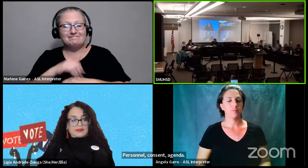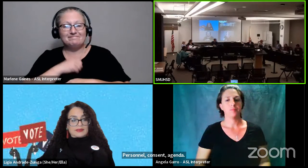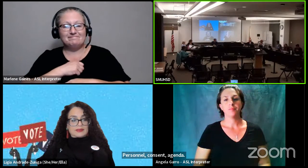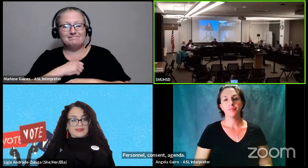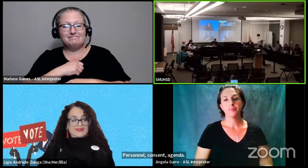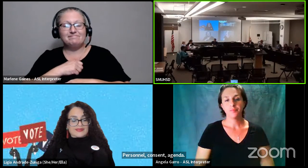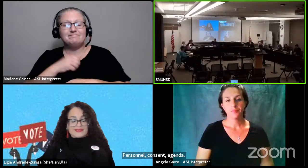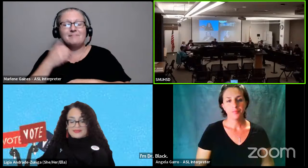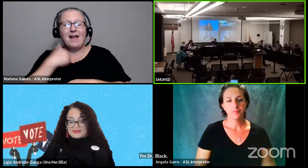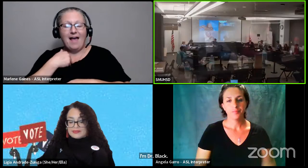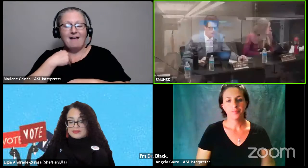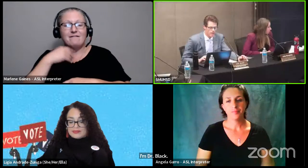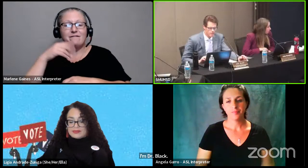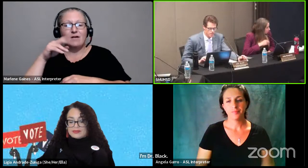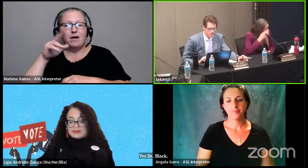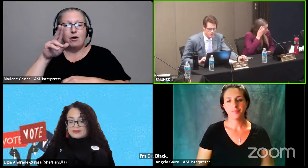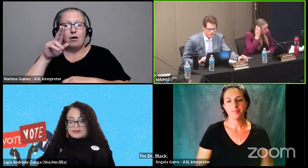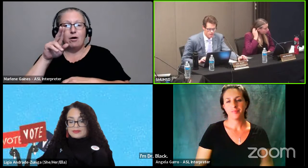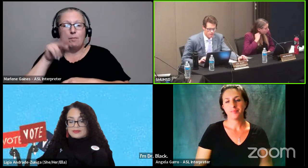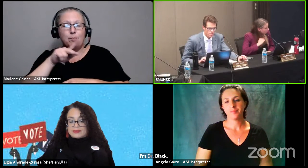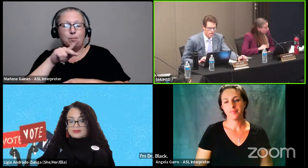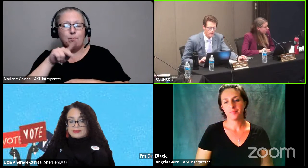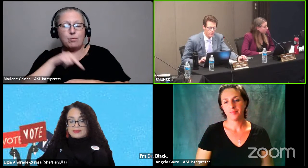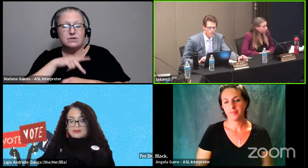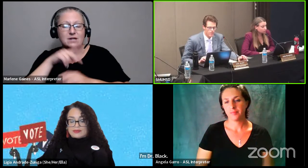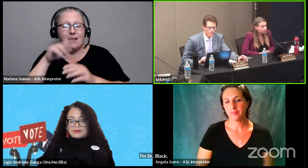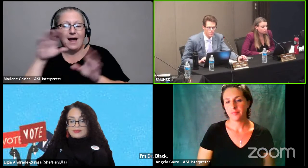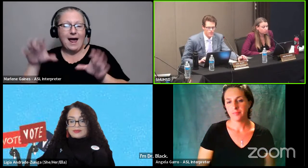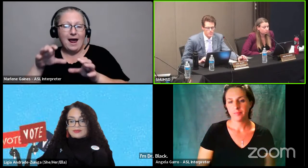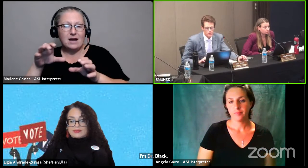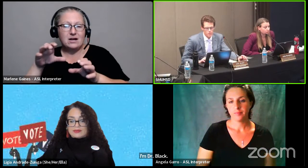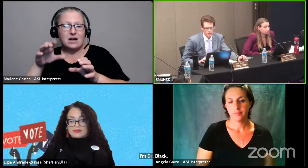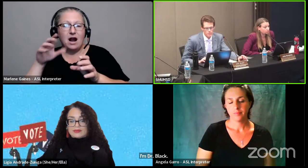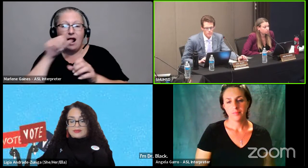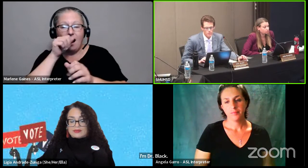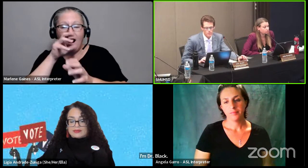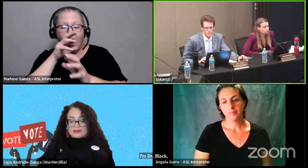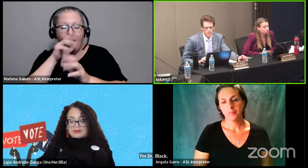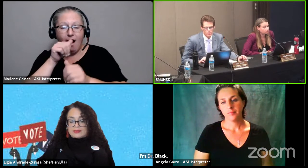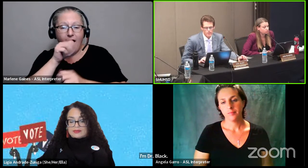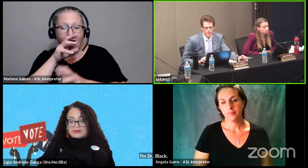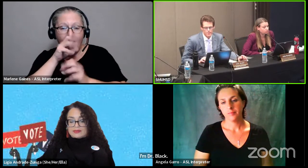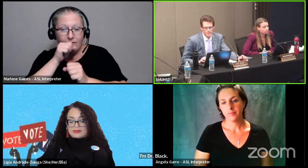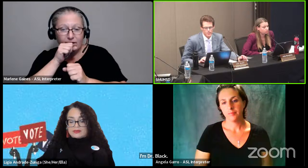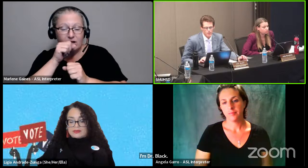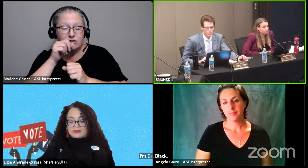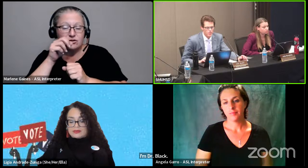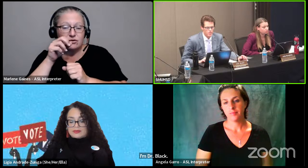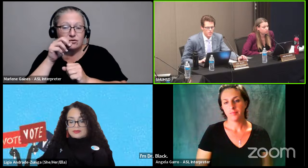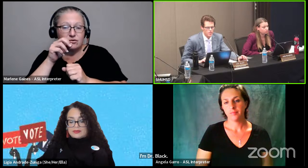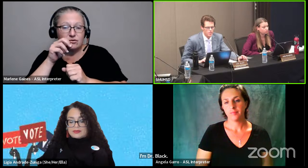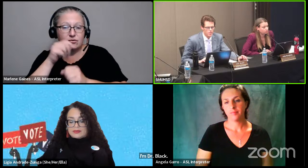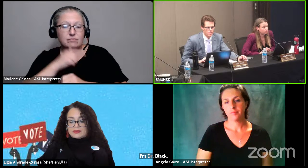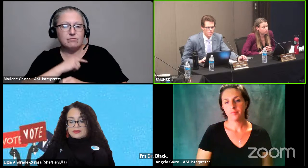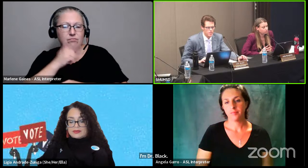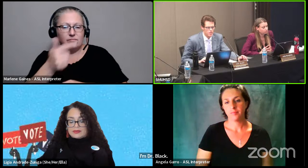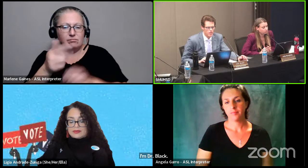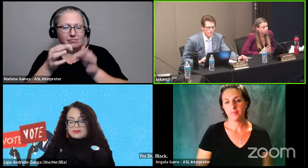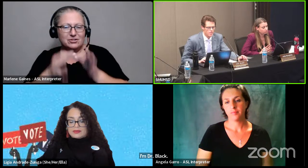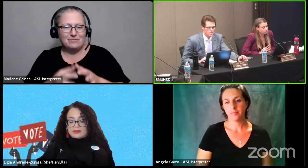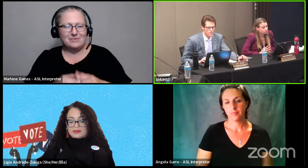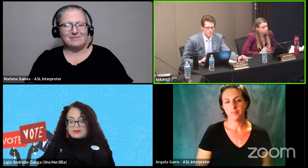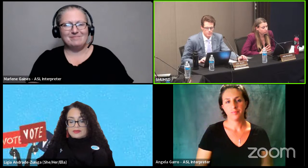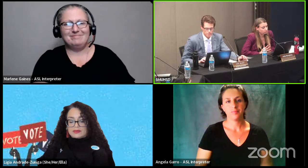Yes, we have the personnel actions. We have the confidentials board agenda with the